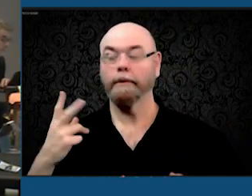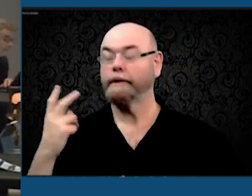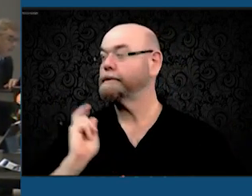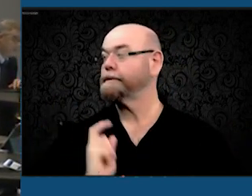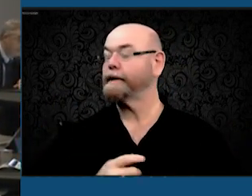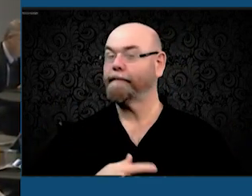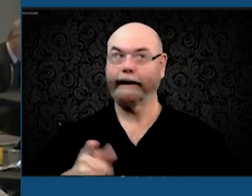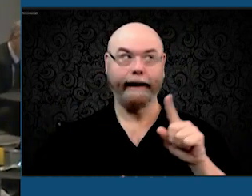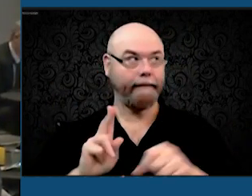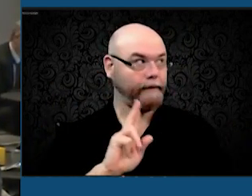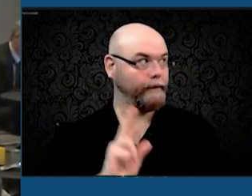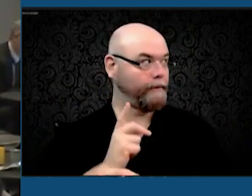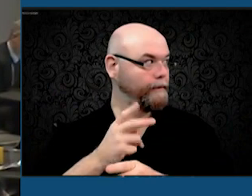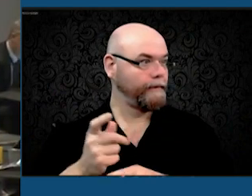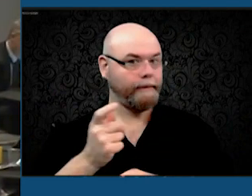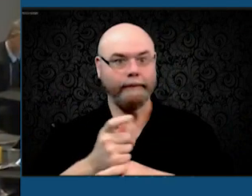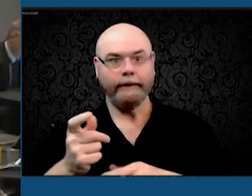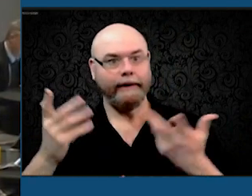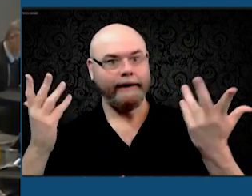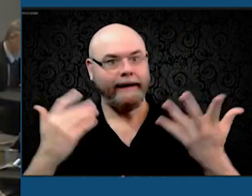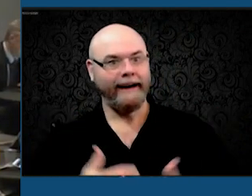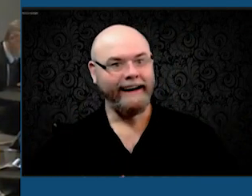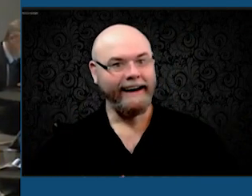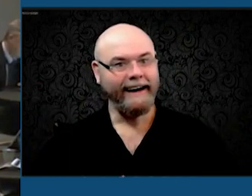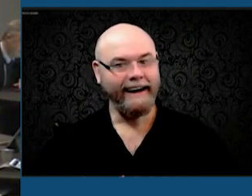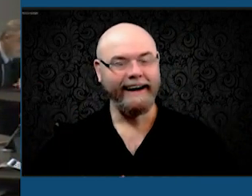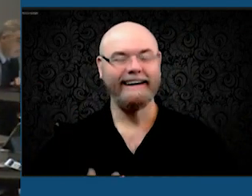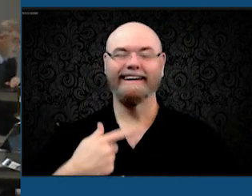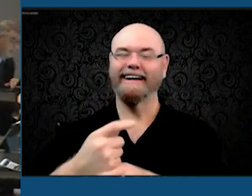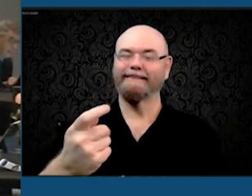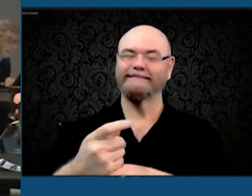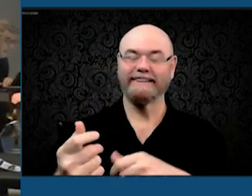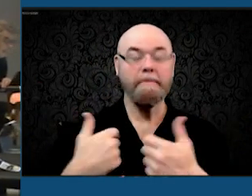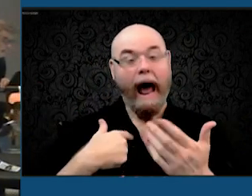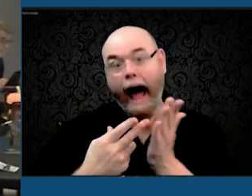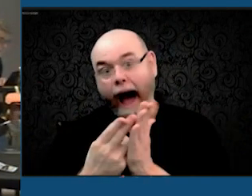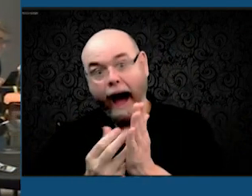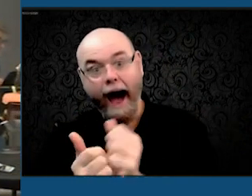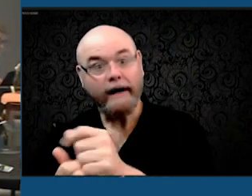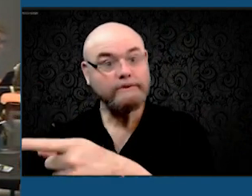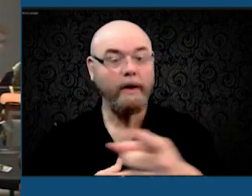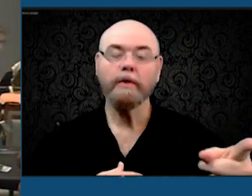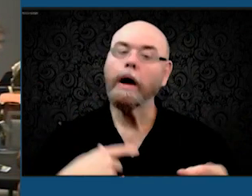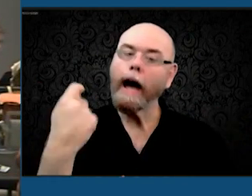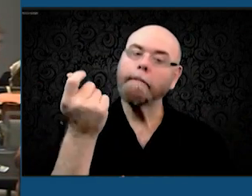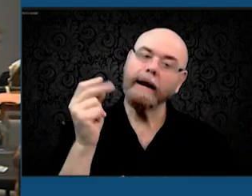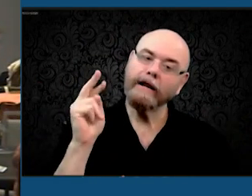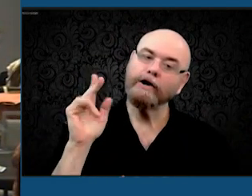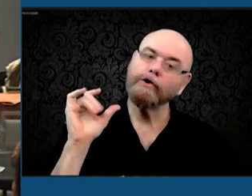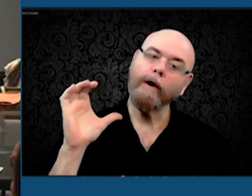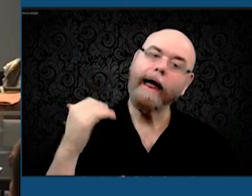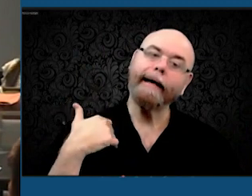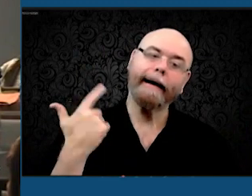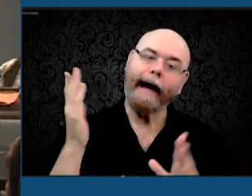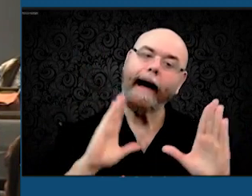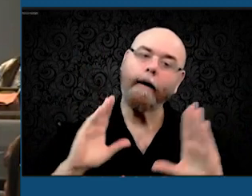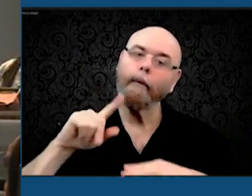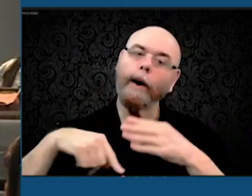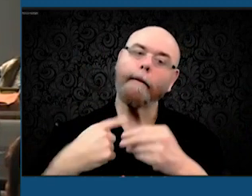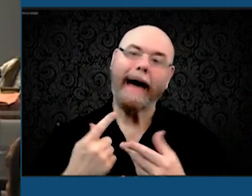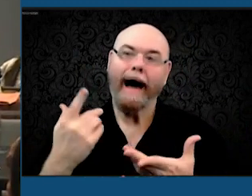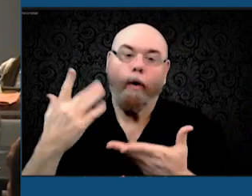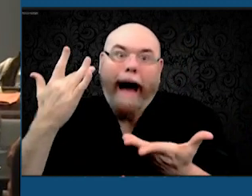Gosh. So anyhow, I'm being honest with all of you. I am a little neurotic. I worry about everything. I worry about why I worry. I even